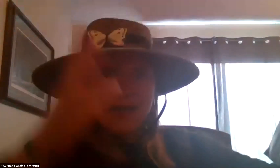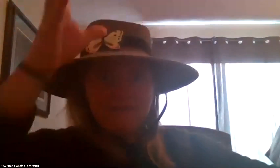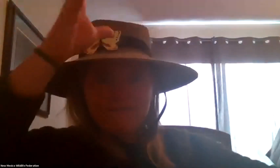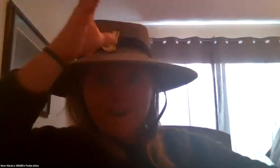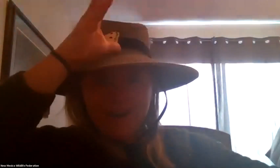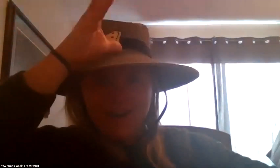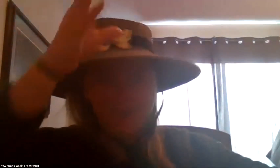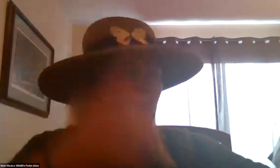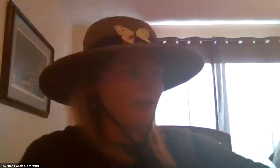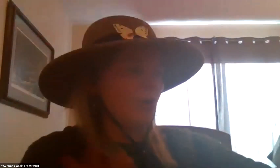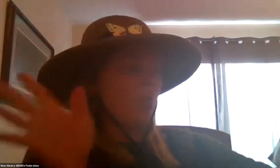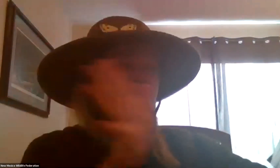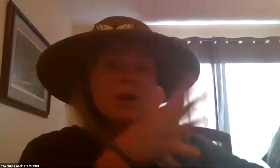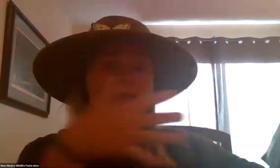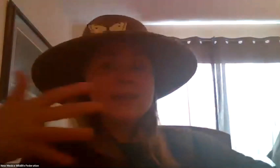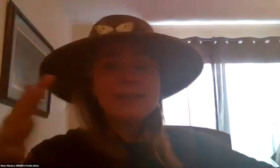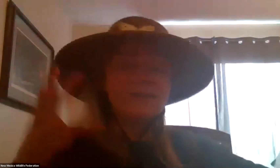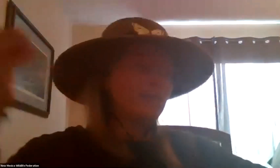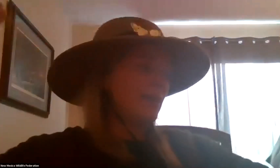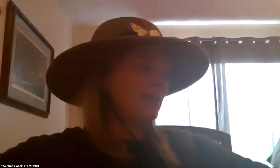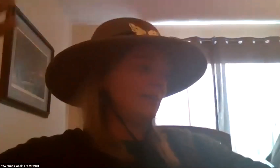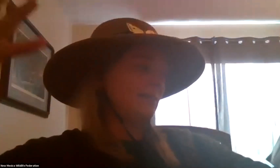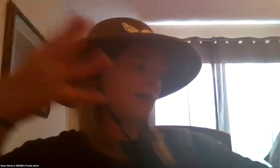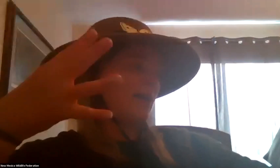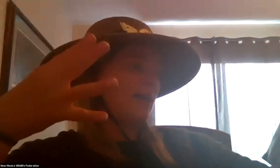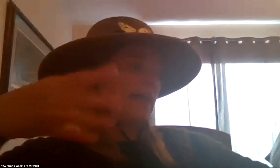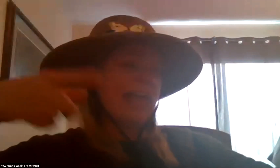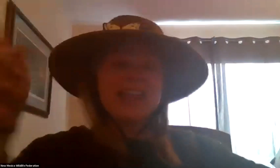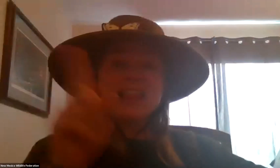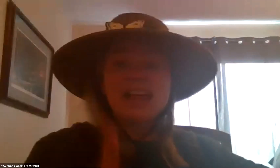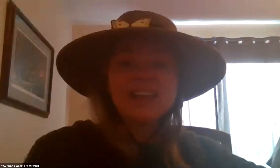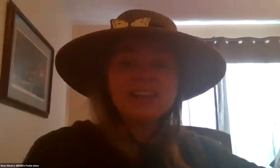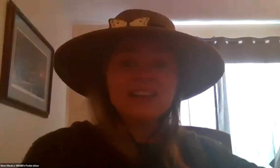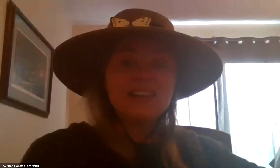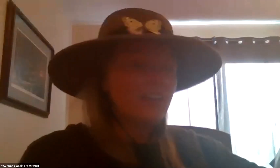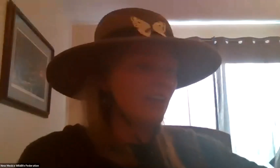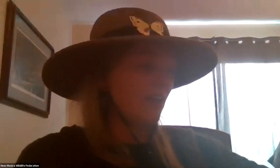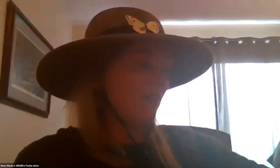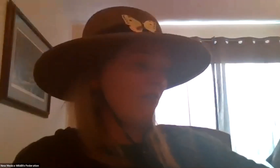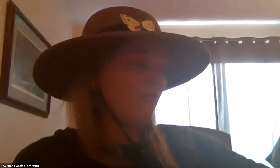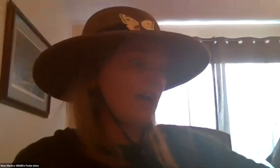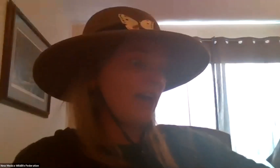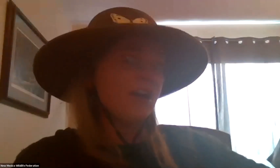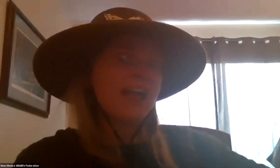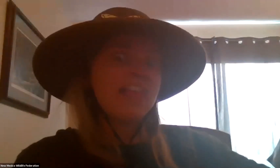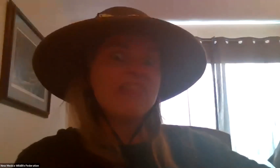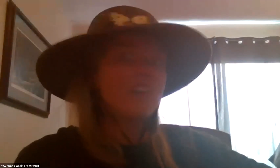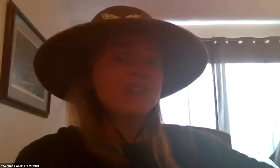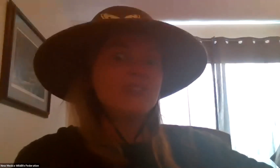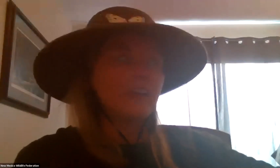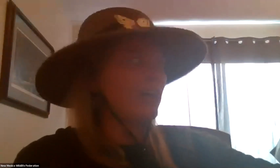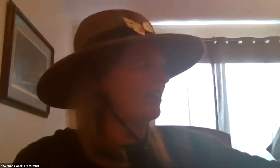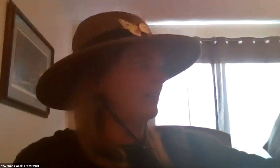Who is my father? Wind and sun and lightning, fire